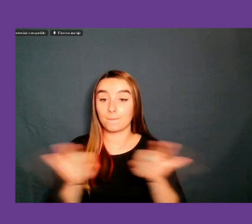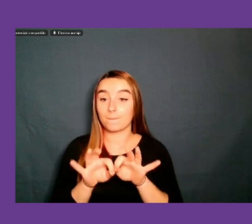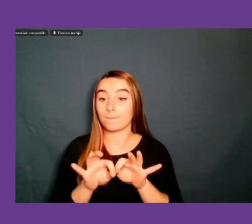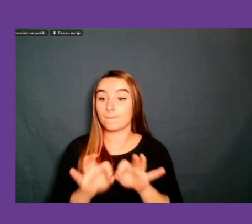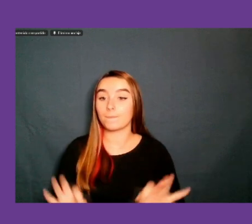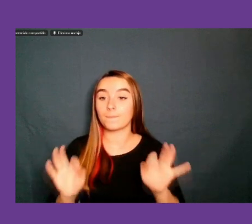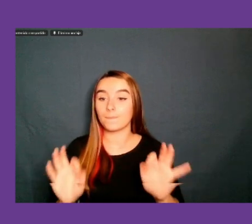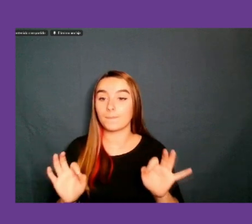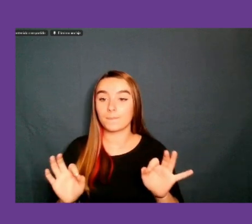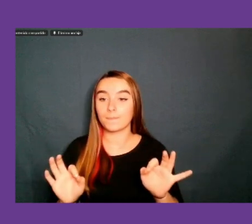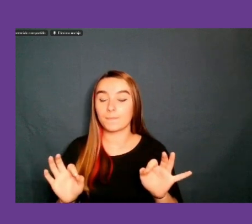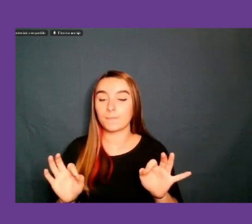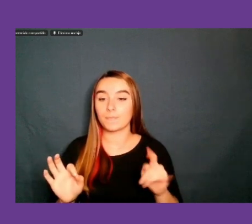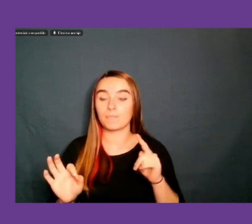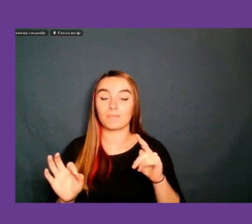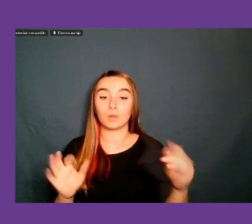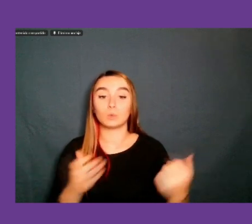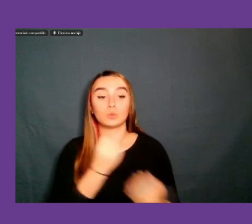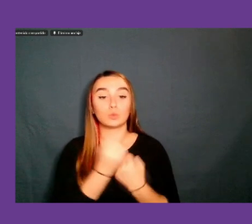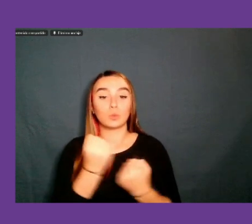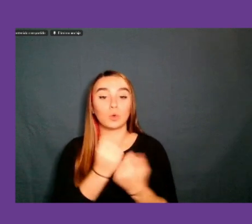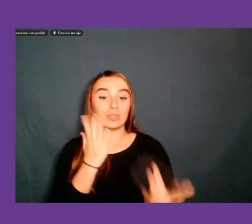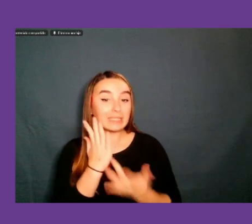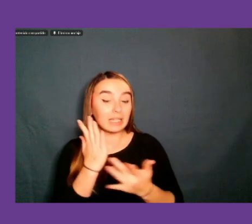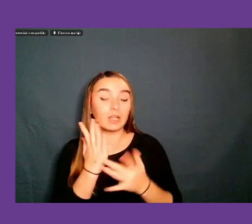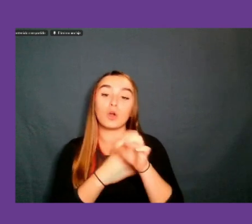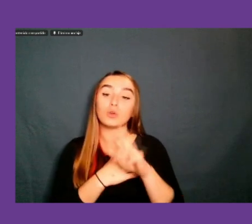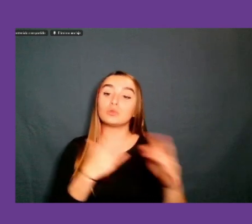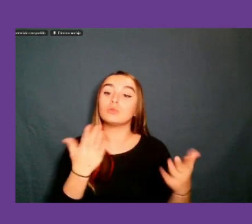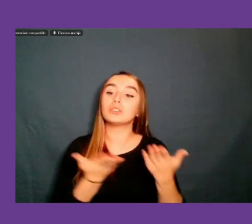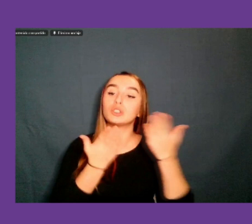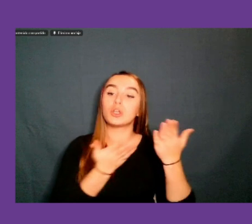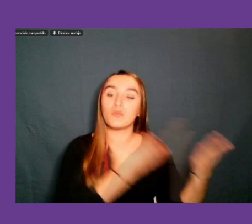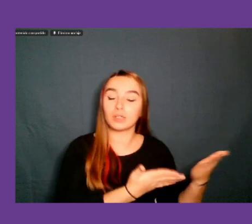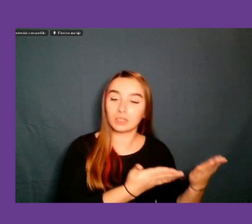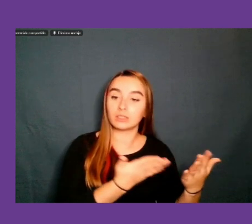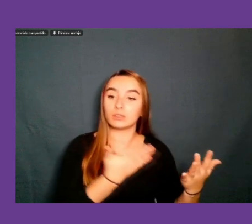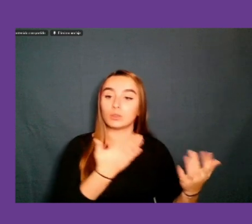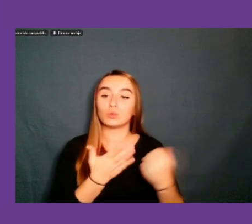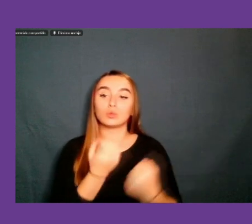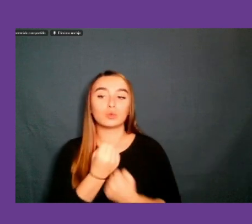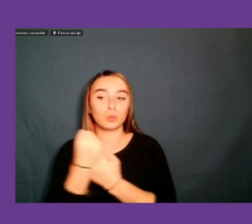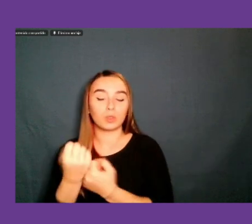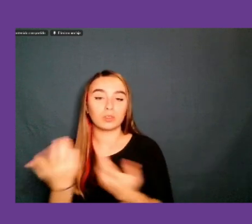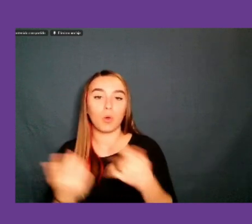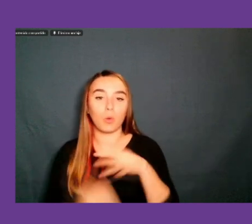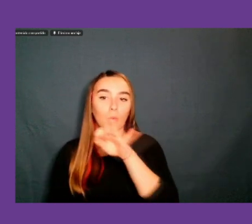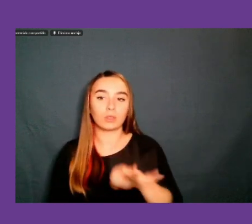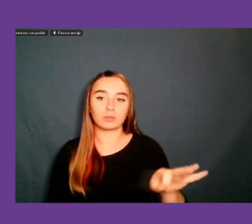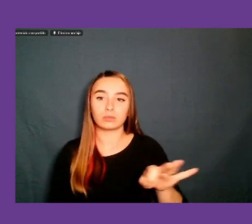help desk and technical support and support services. So a lot of questions for the moment. Sorry, I'm trying to,